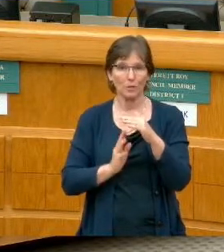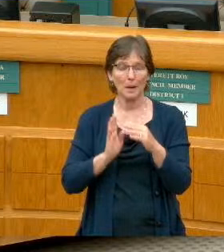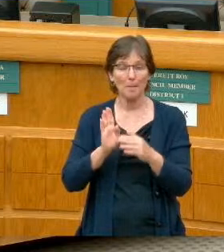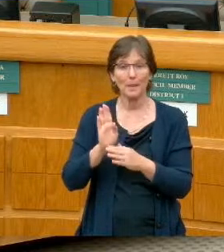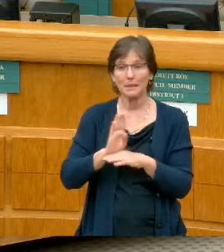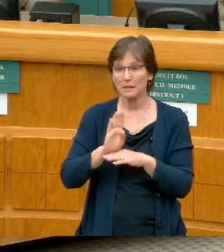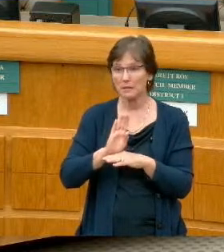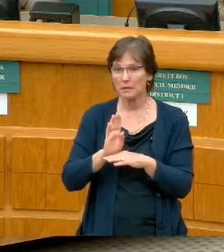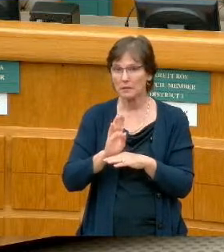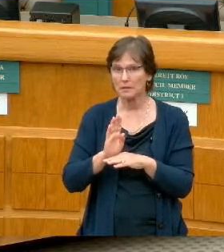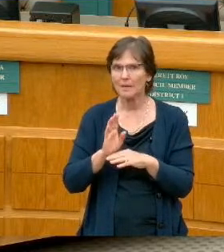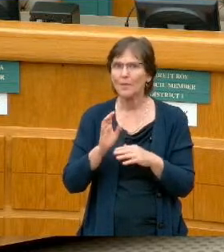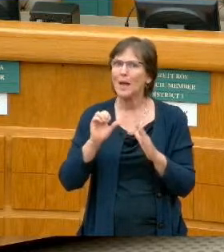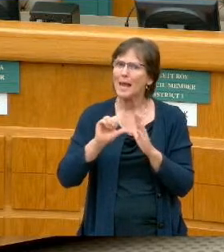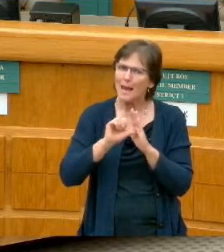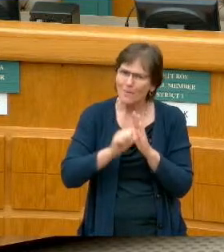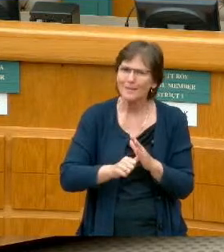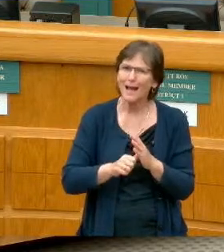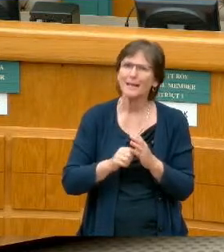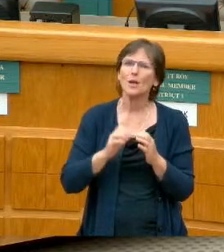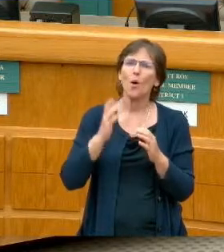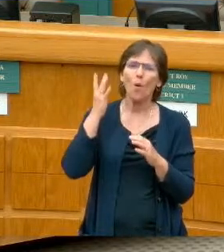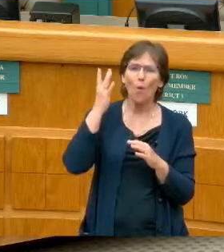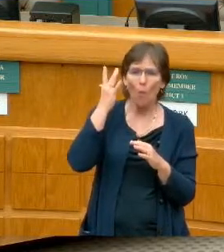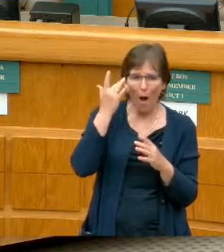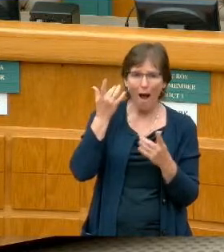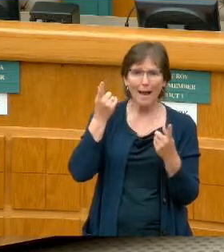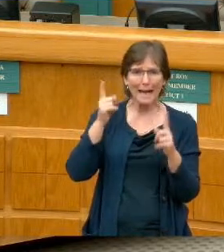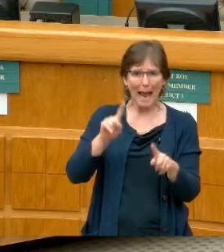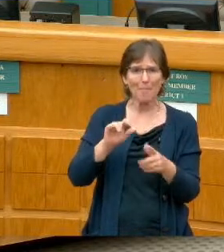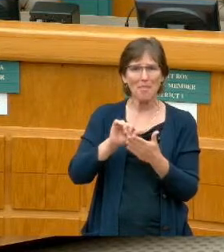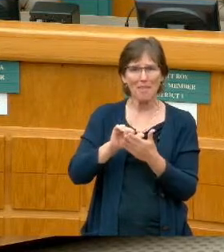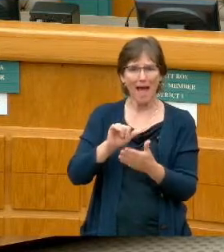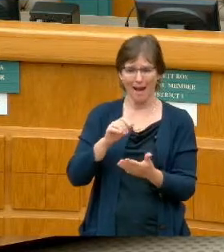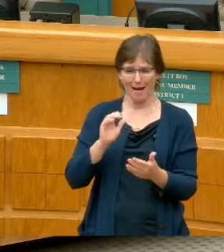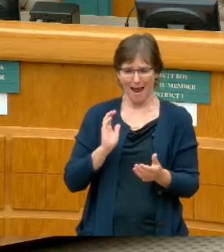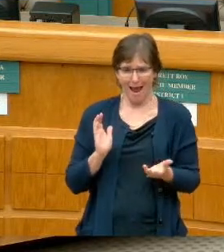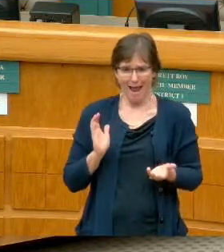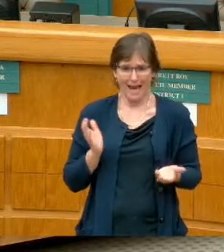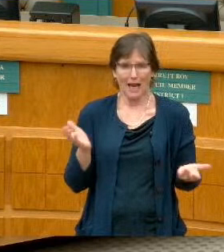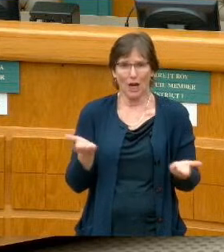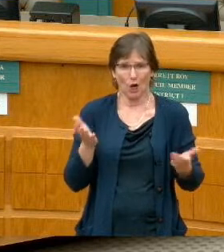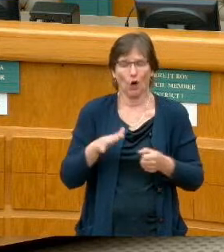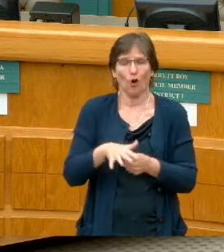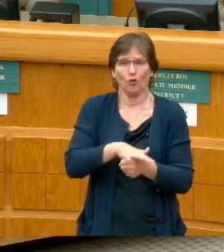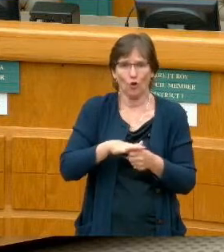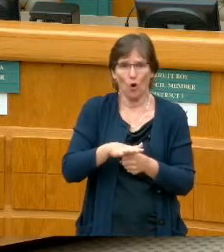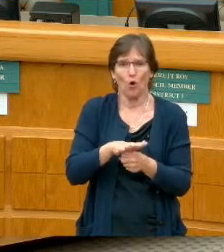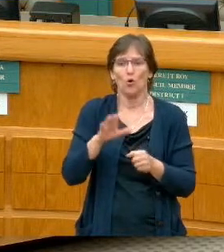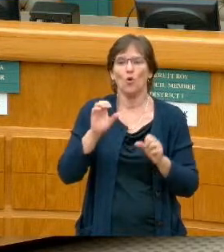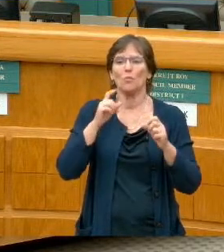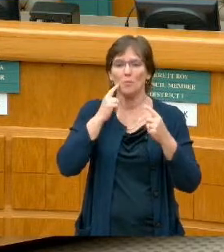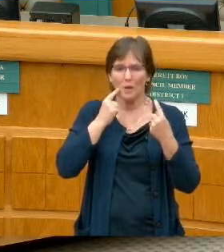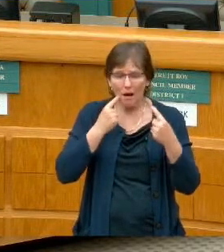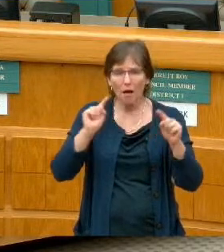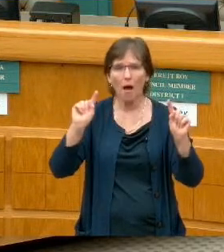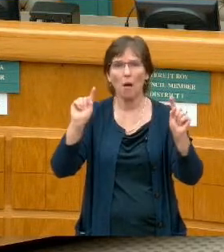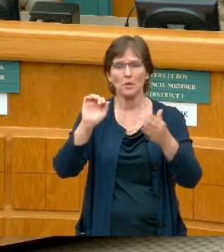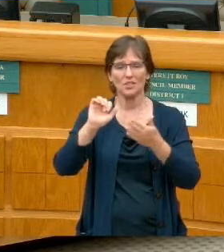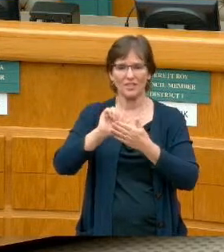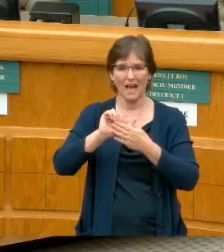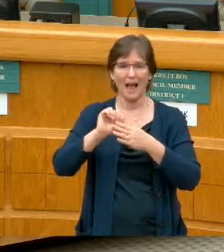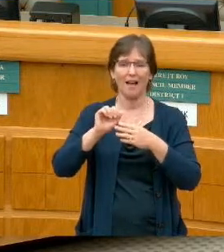got there. We got there because of these metrics, these real numbers that allow us to